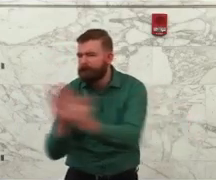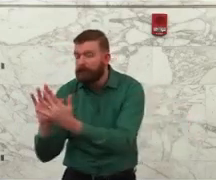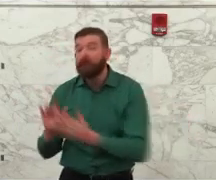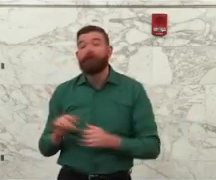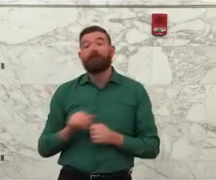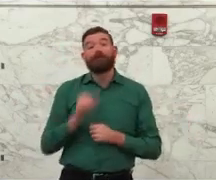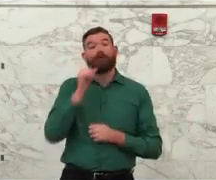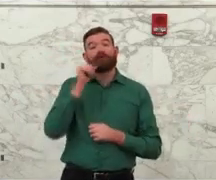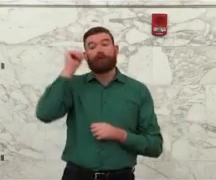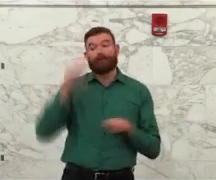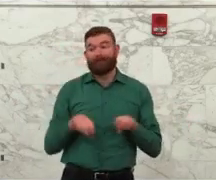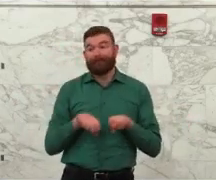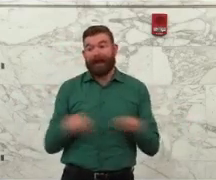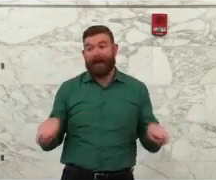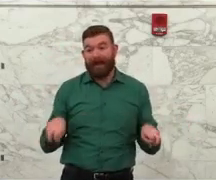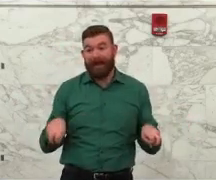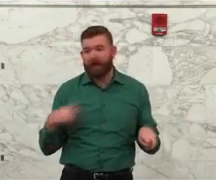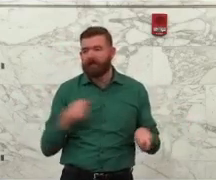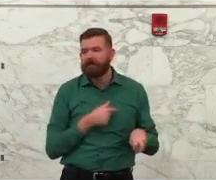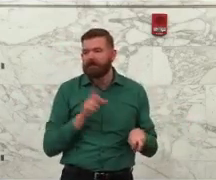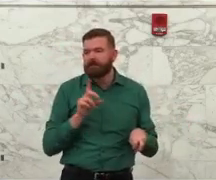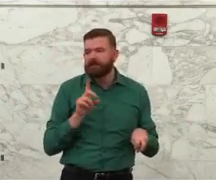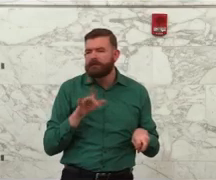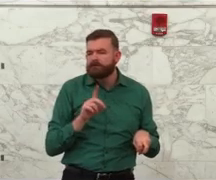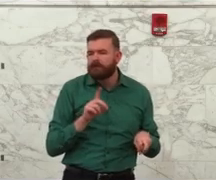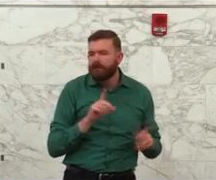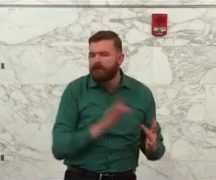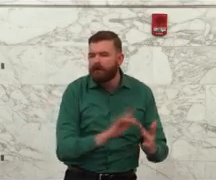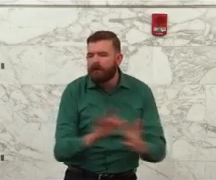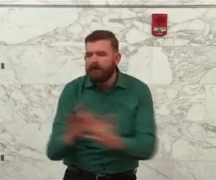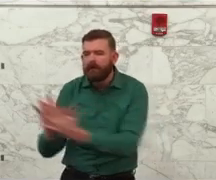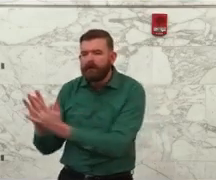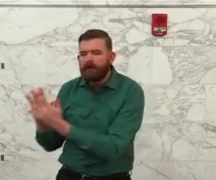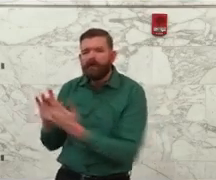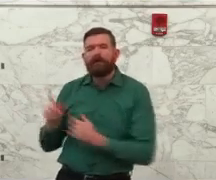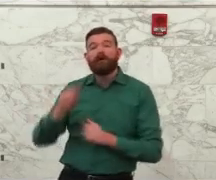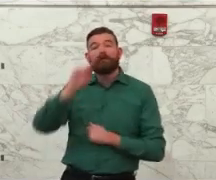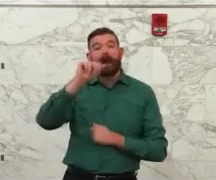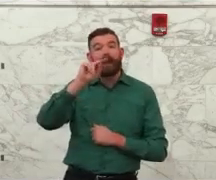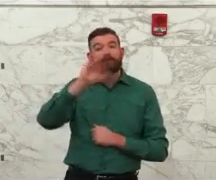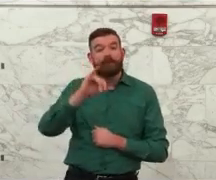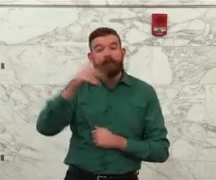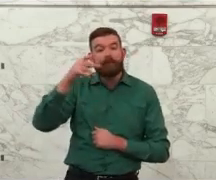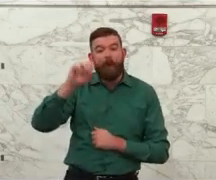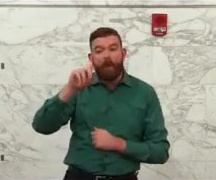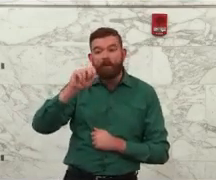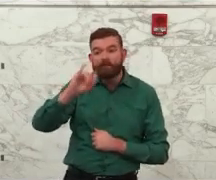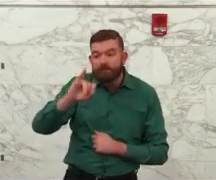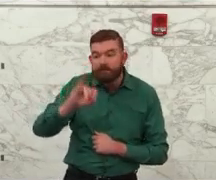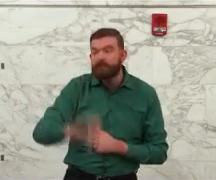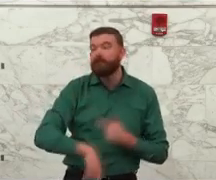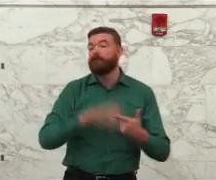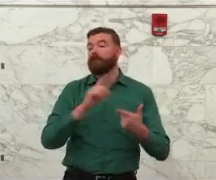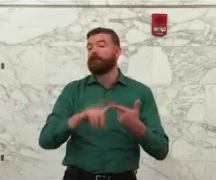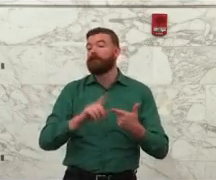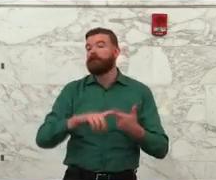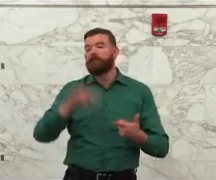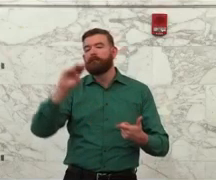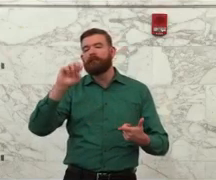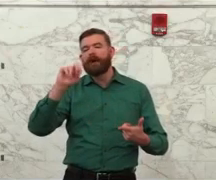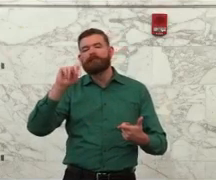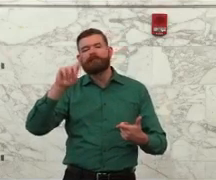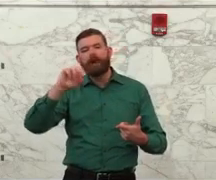meaningful conversations with Speaker Nancy Pelosi, Senators Menendez and Booker, among others in our congressional delegation, although frankly I think